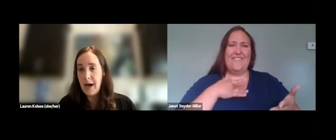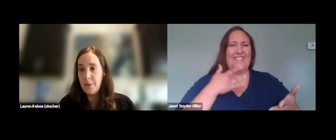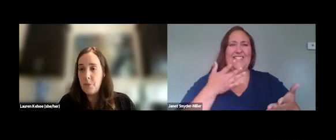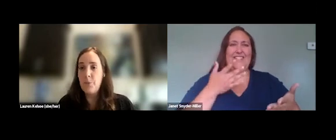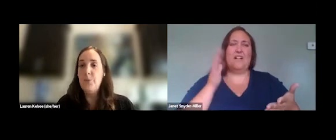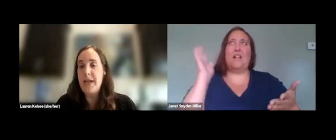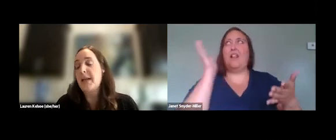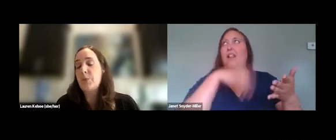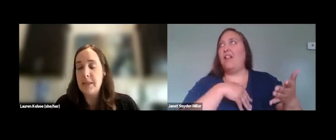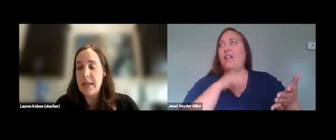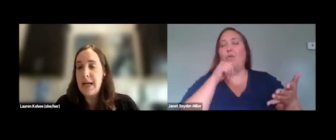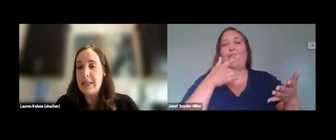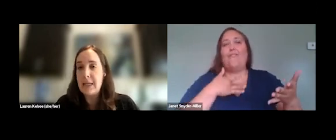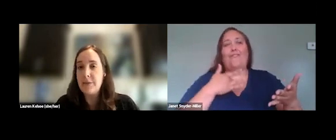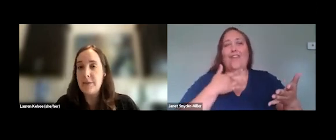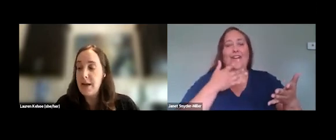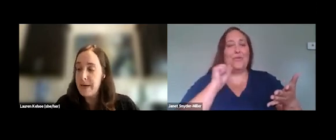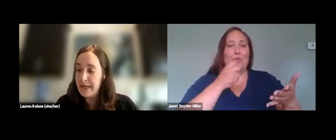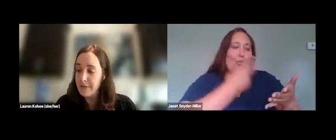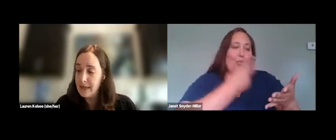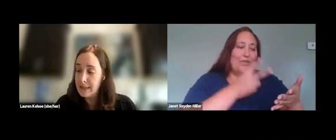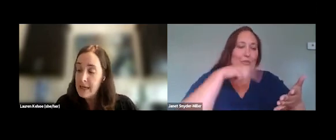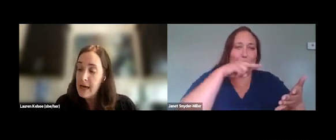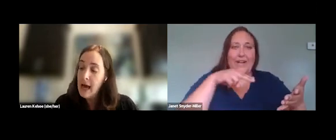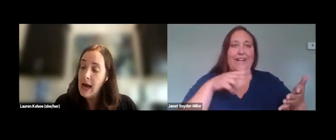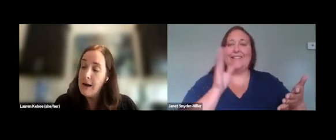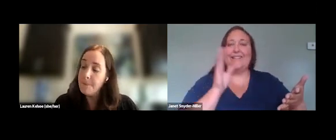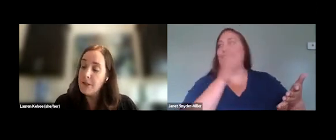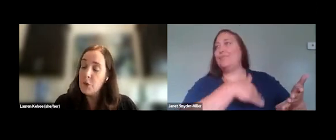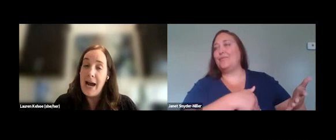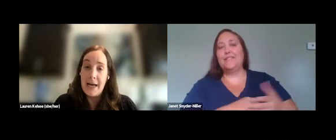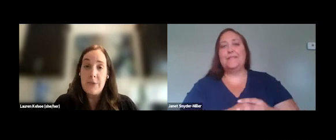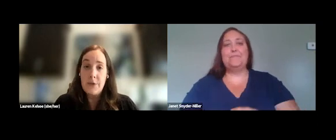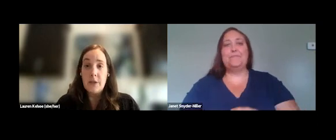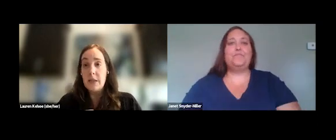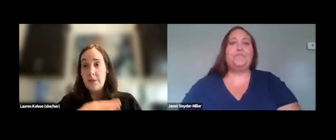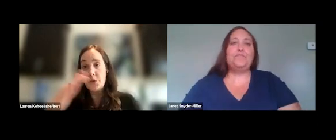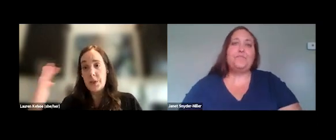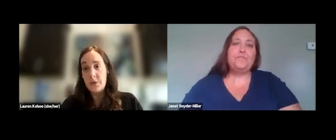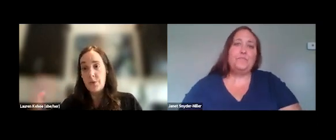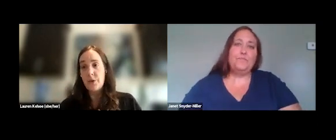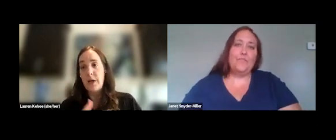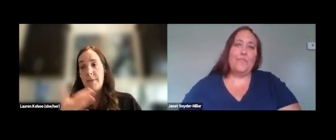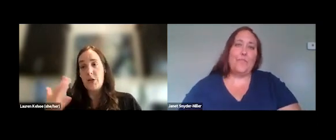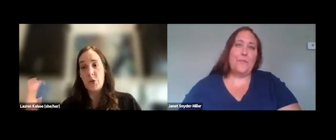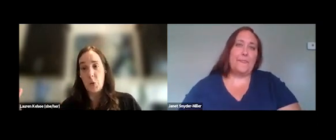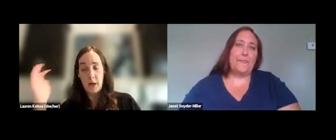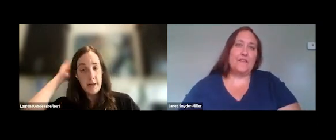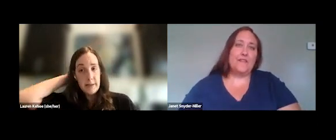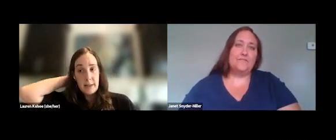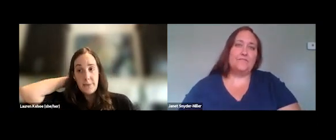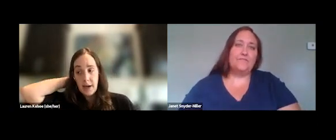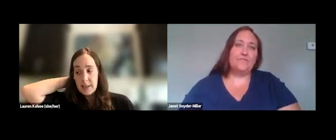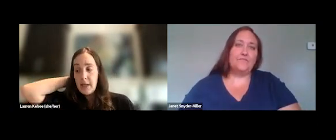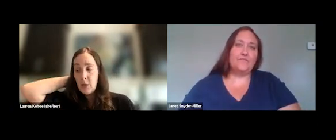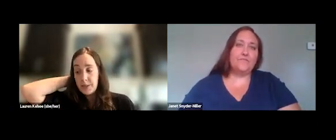color text within guides to kind of convey meaning of things. And so we asked for individuals to kind of go through and make sure